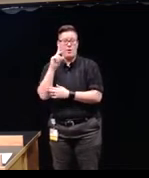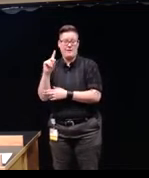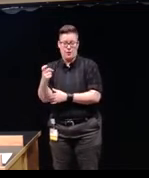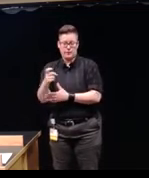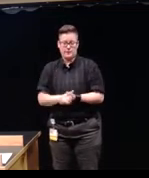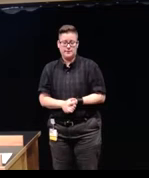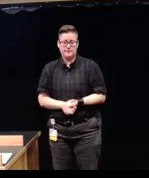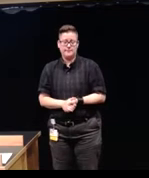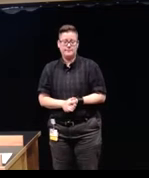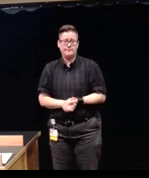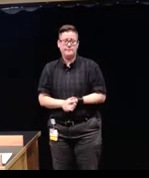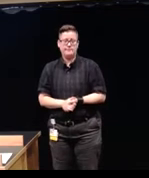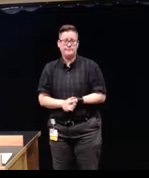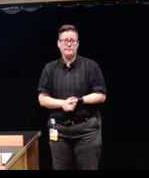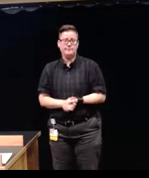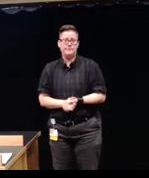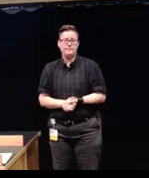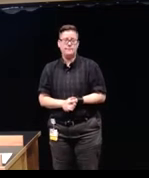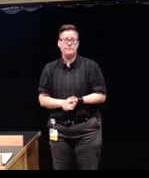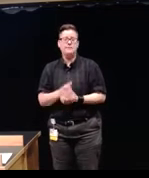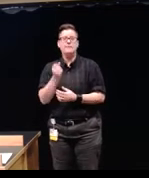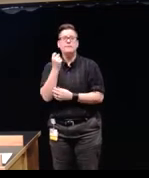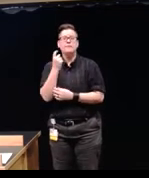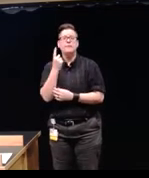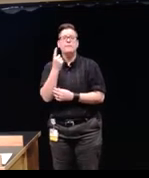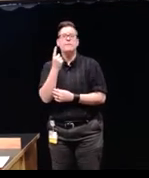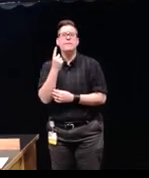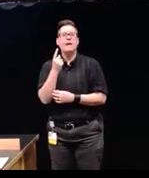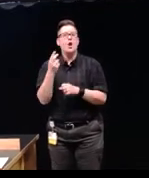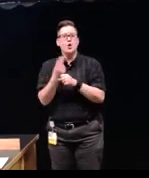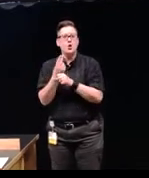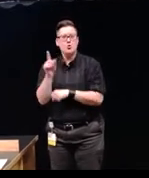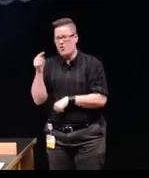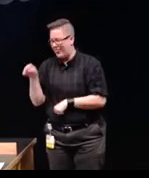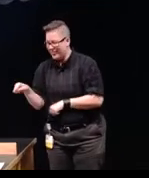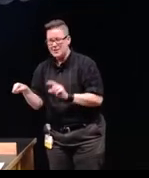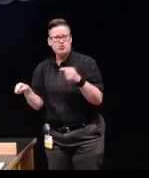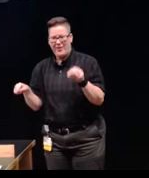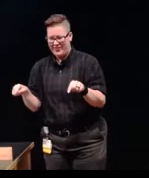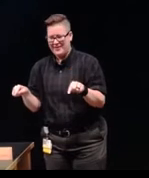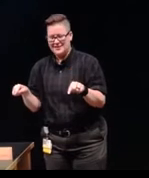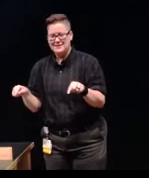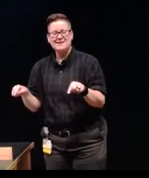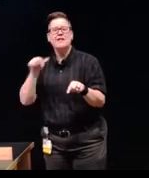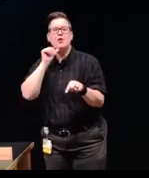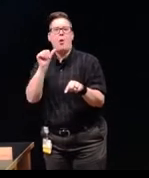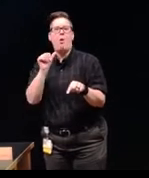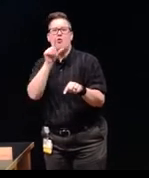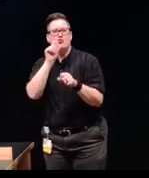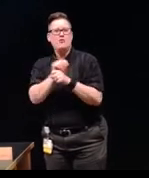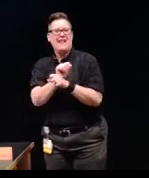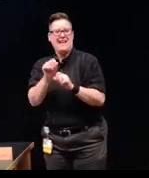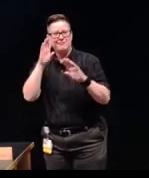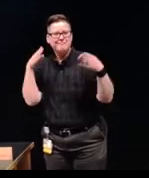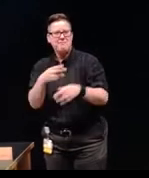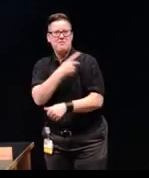in isolation, do not translate immediately to a patient-centered treatment plan. There are a